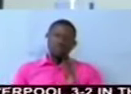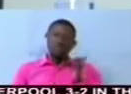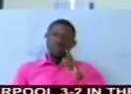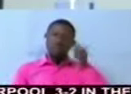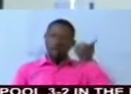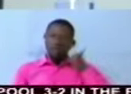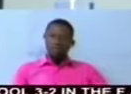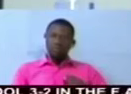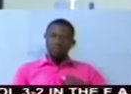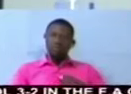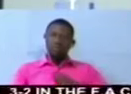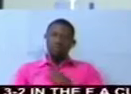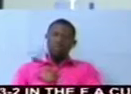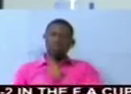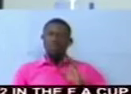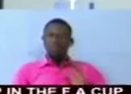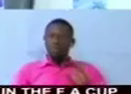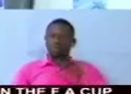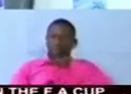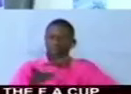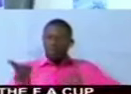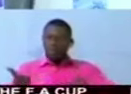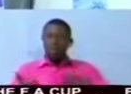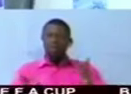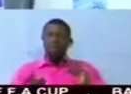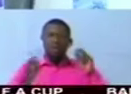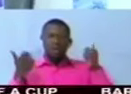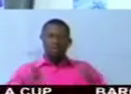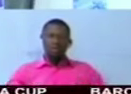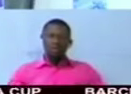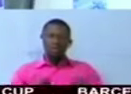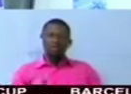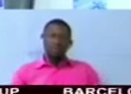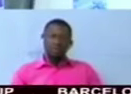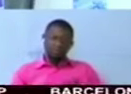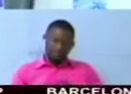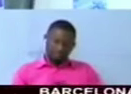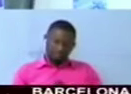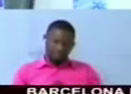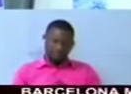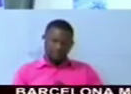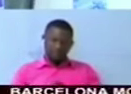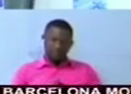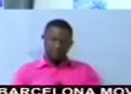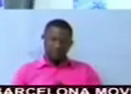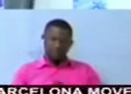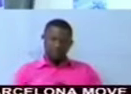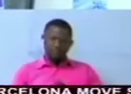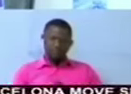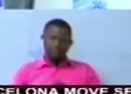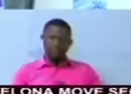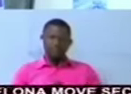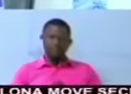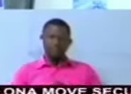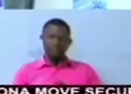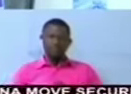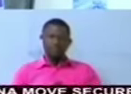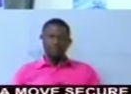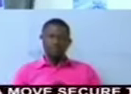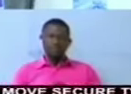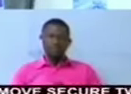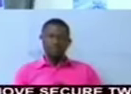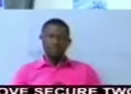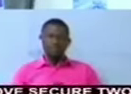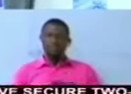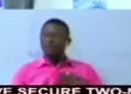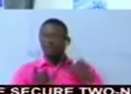it? Ker gogu nga xamne mom nga jëlon nga tayle ko pour nga mëna am lo fay sa loyer naka la ker ga mujjé ker ga dama ko mujjé ñaka. I end